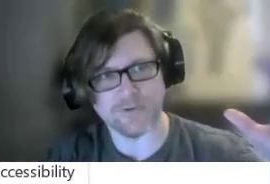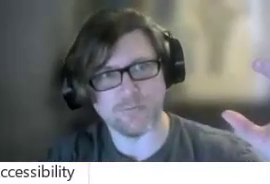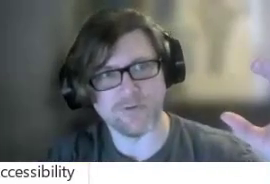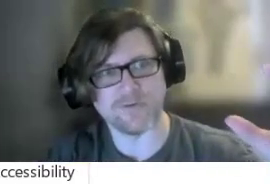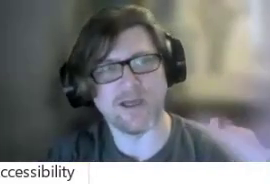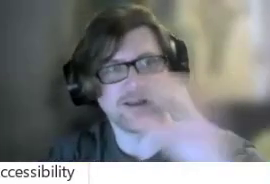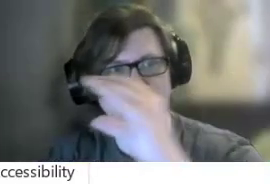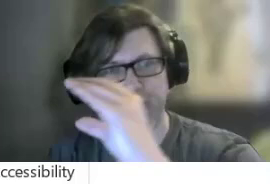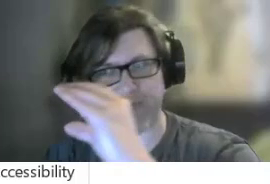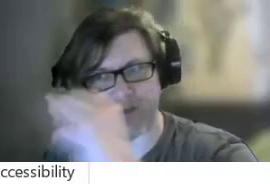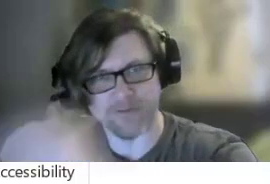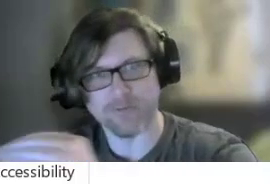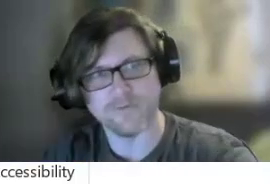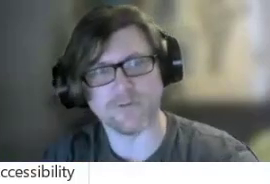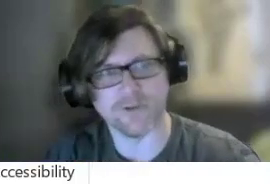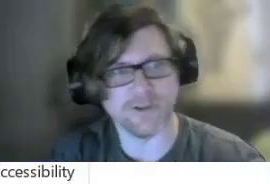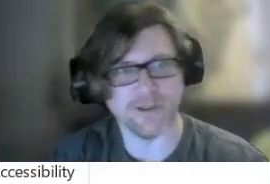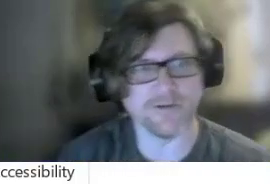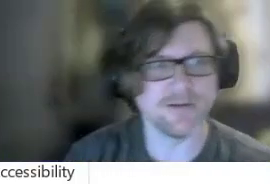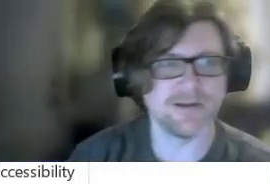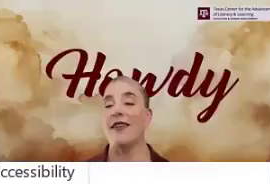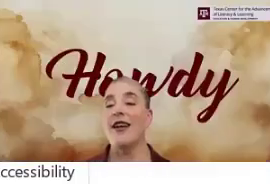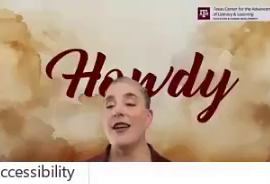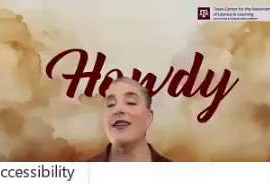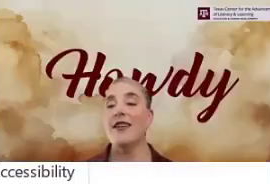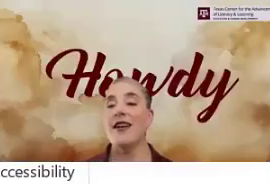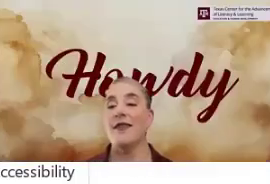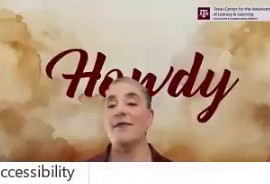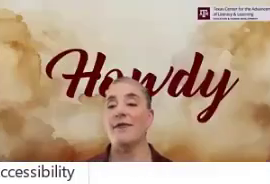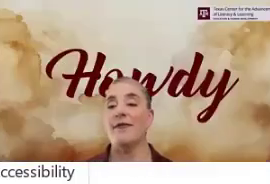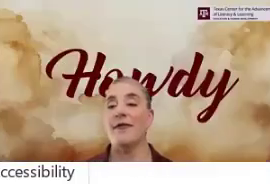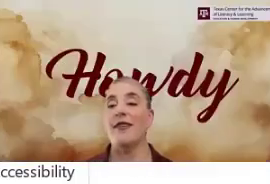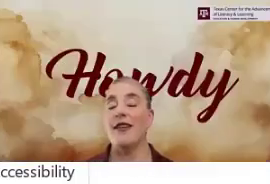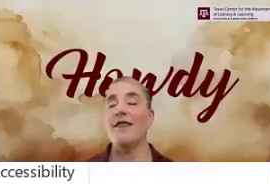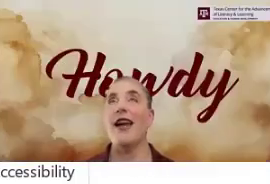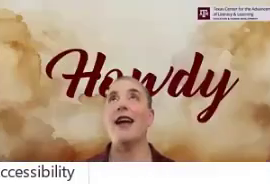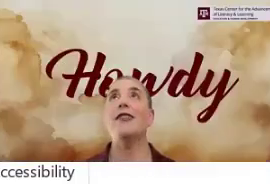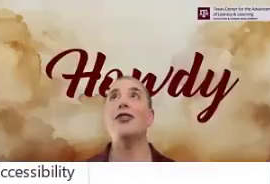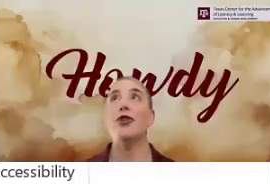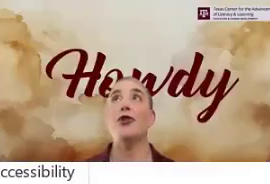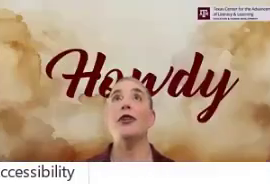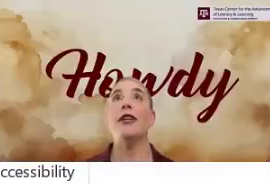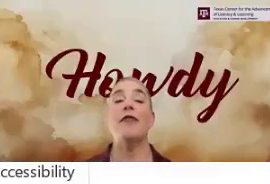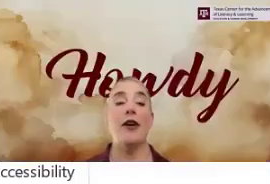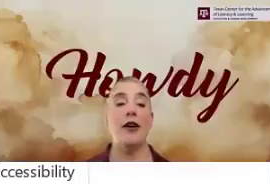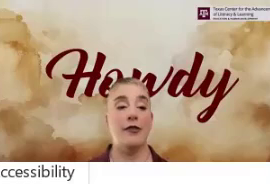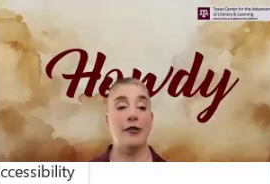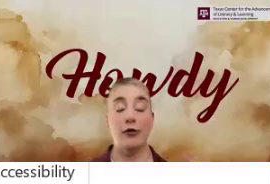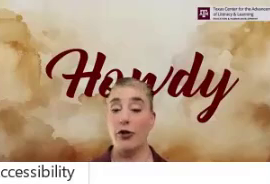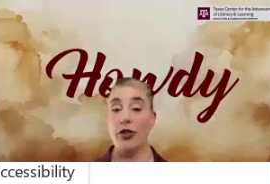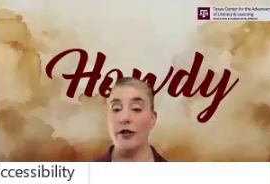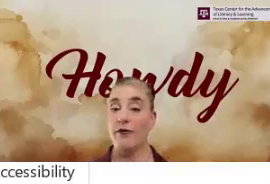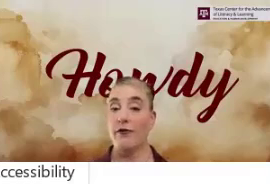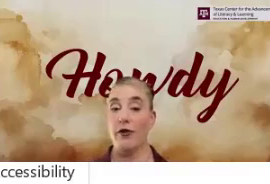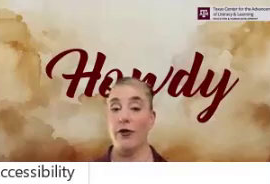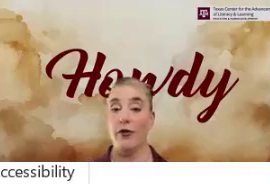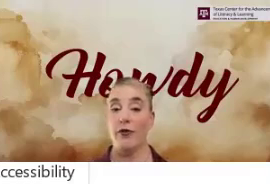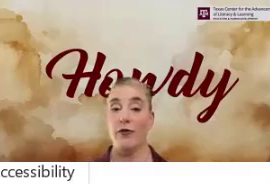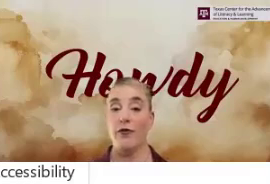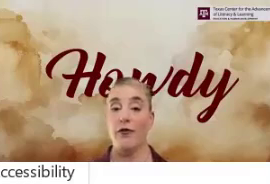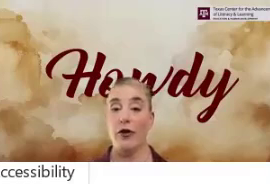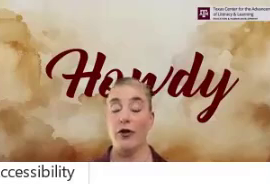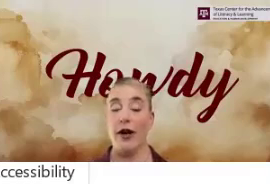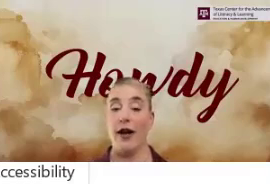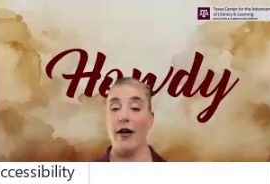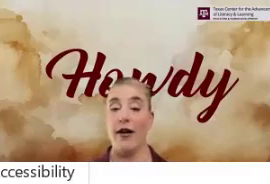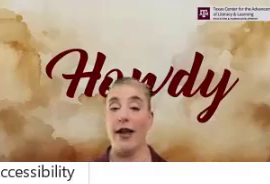it circled on one slide and then have the other one circled on the other. Yeah. Just have two slides instead of one. That is usually the solution